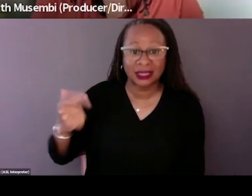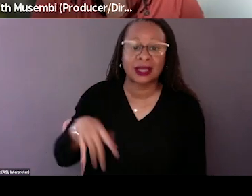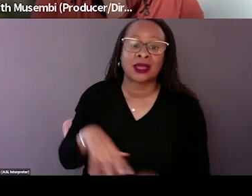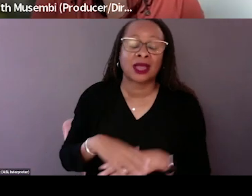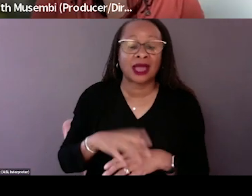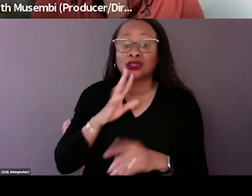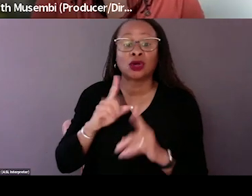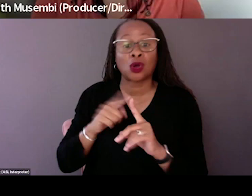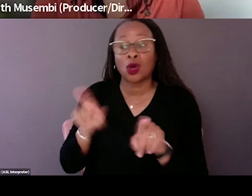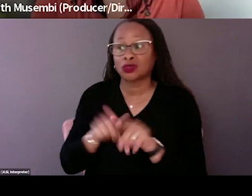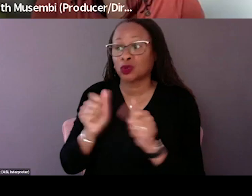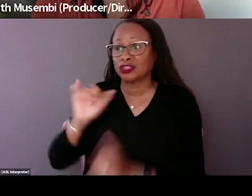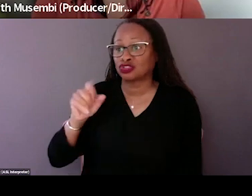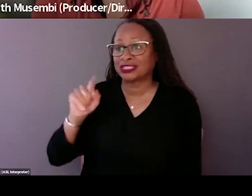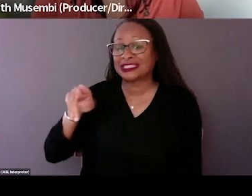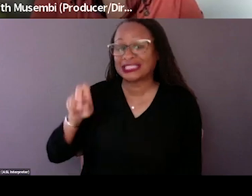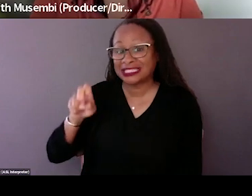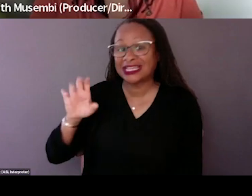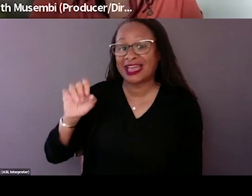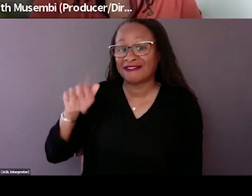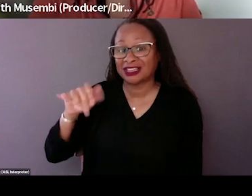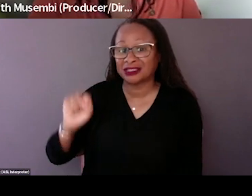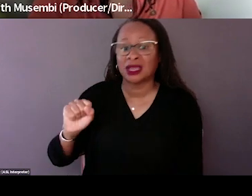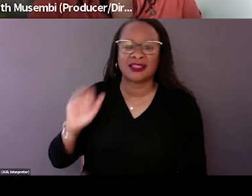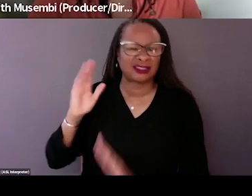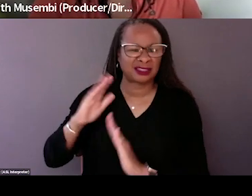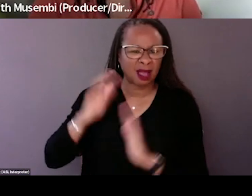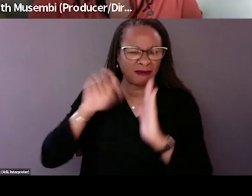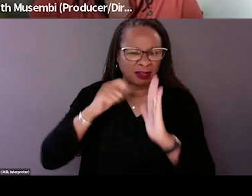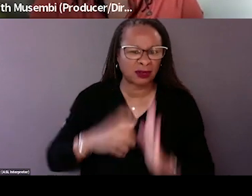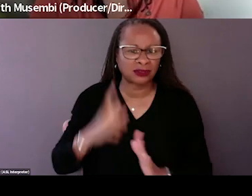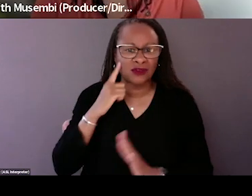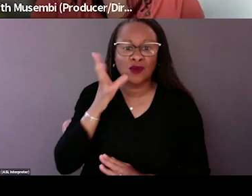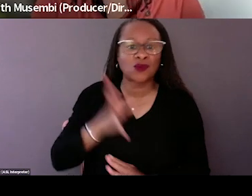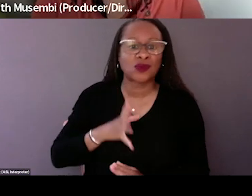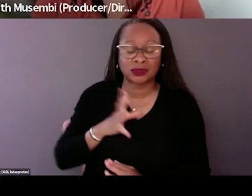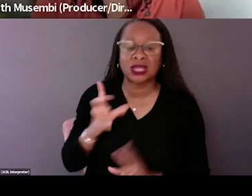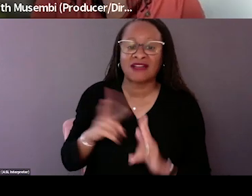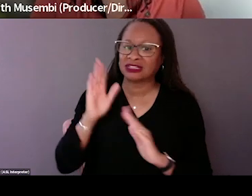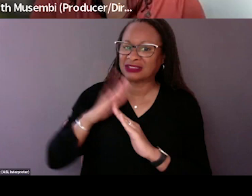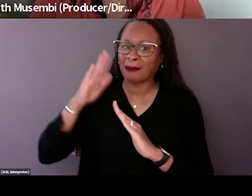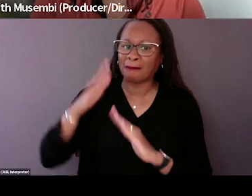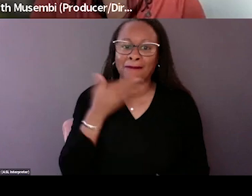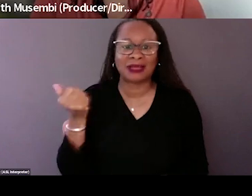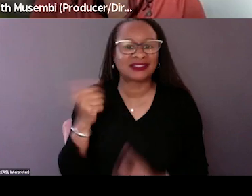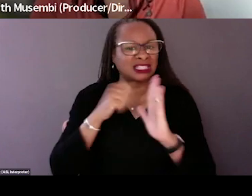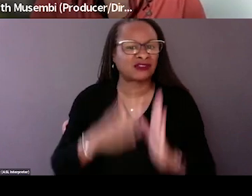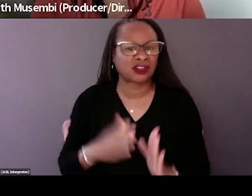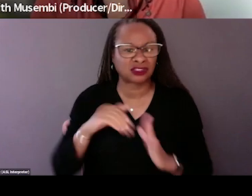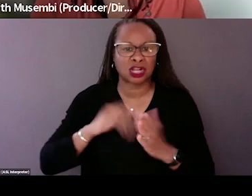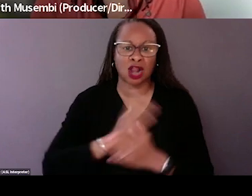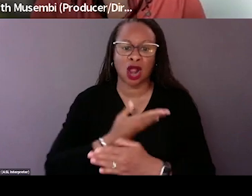the two top female cinematographers in our industry and within the very top best cinematographers, I hasten to